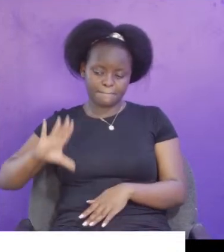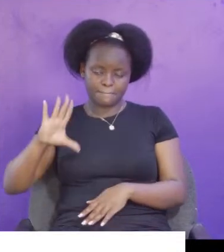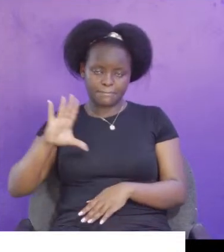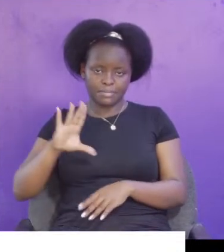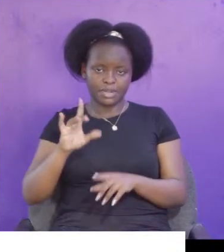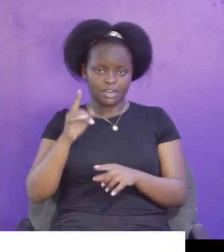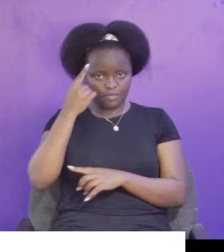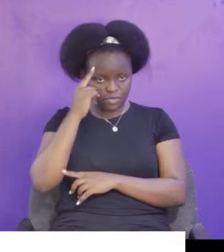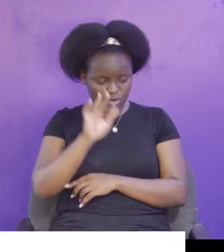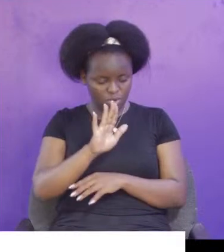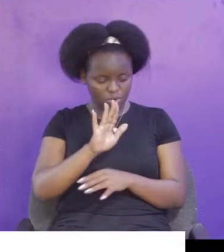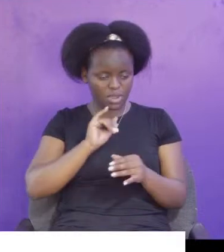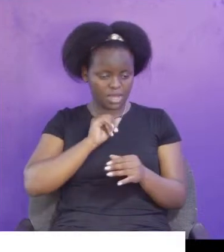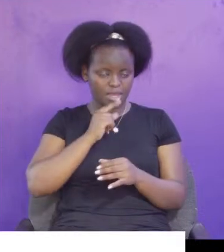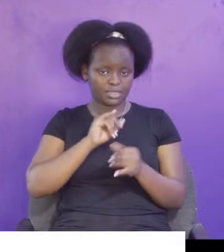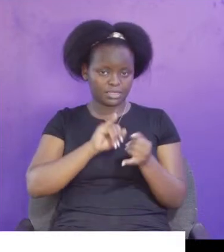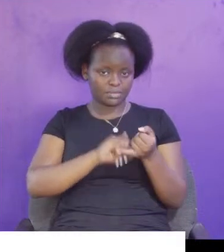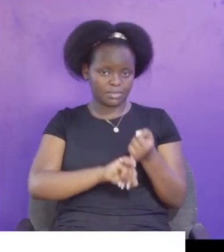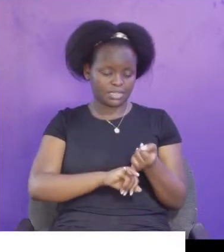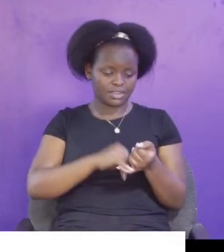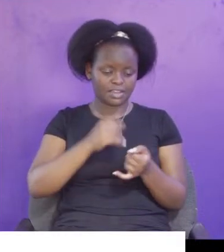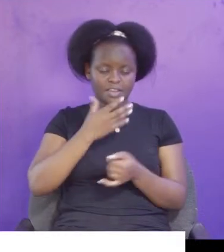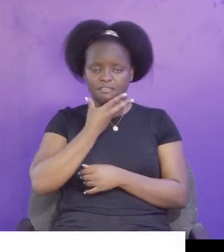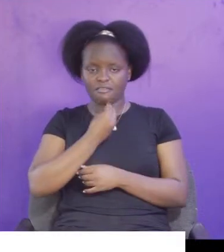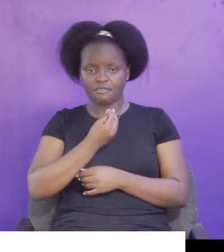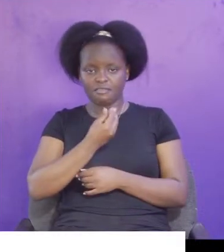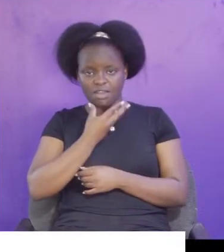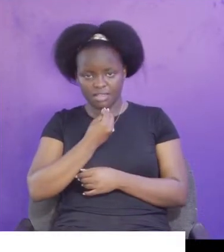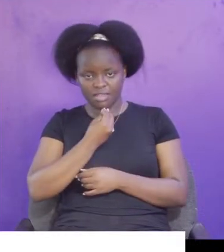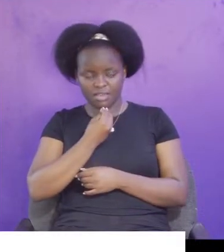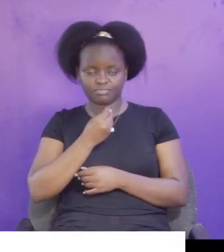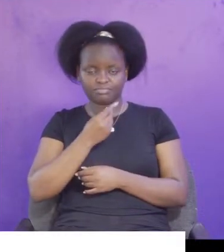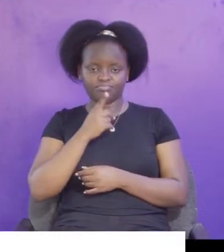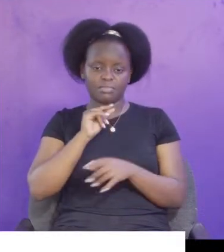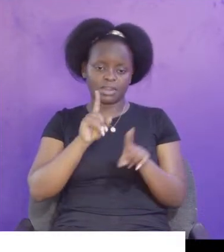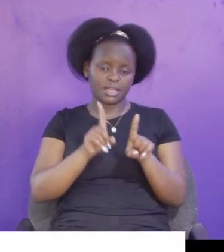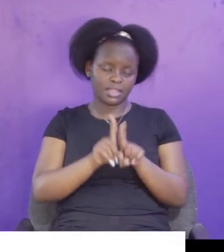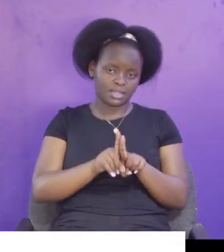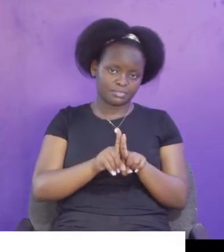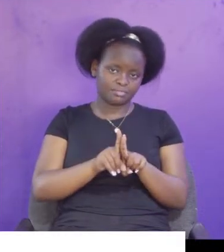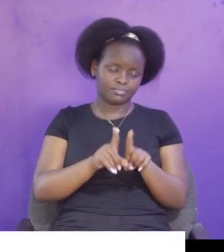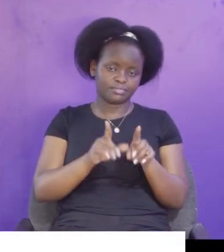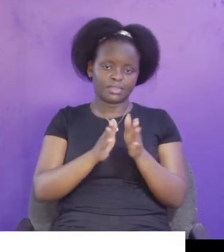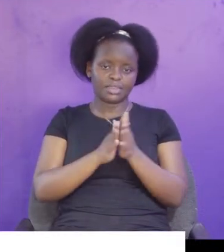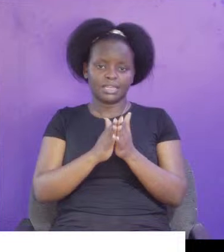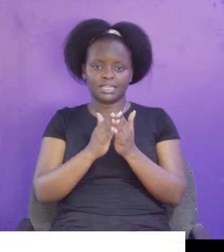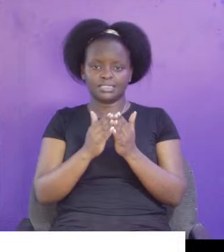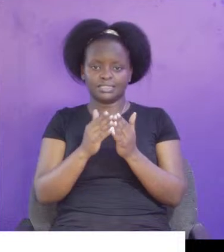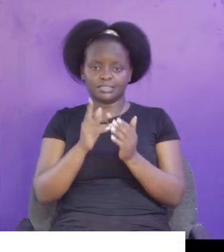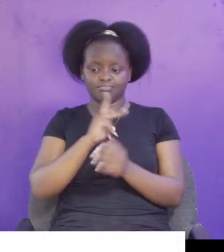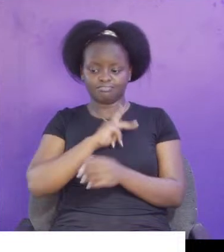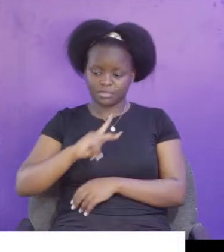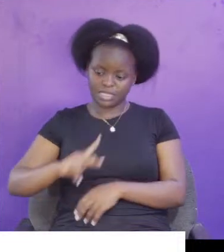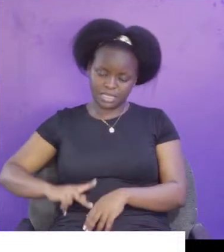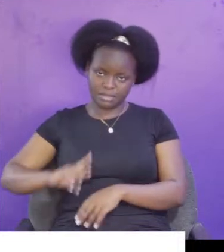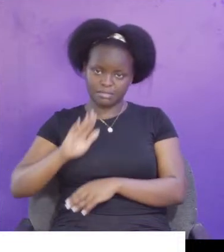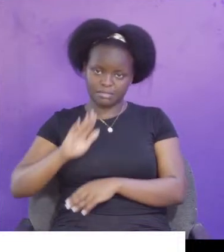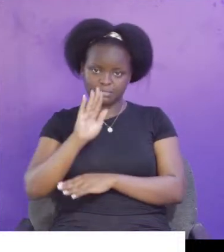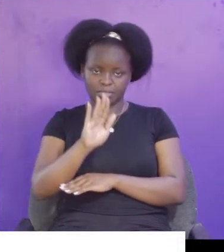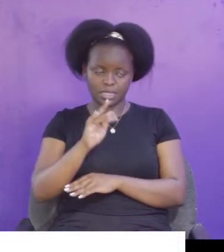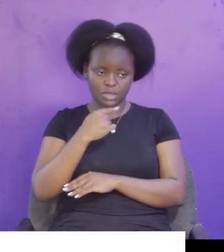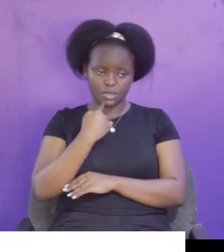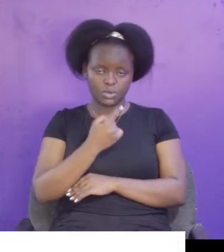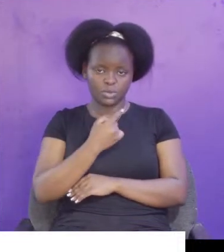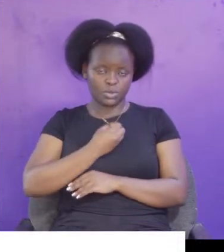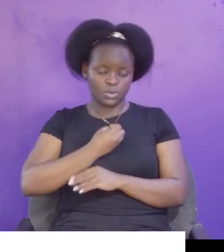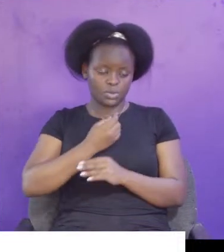husband, your father, your brother, and your kin who belonged not only to